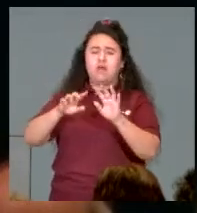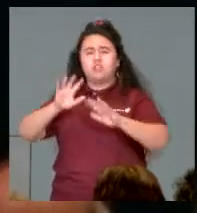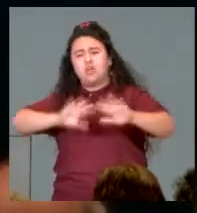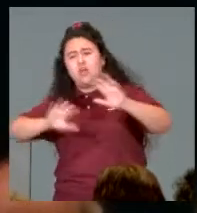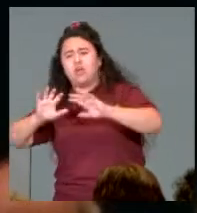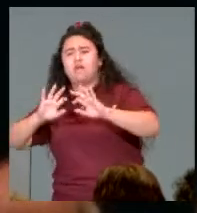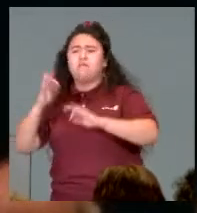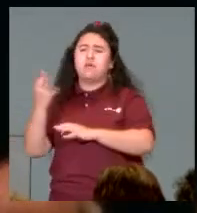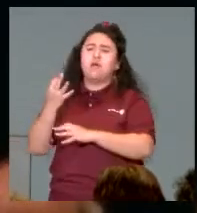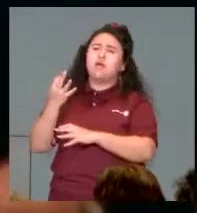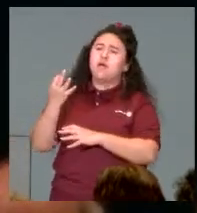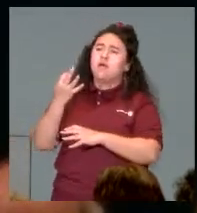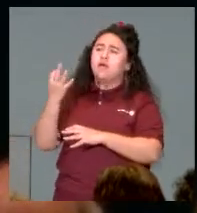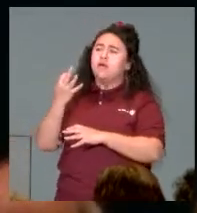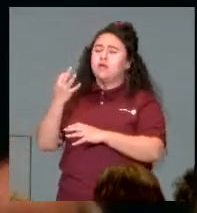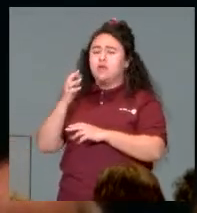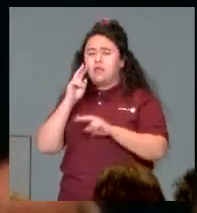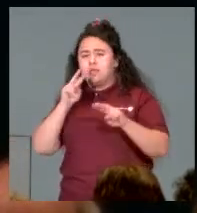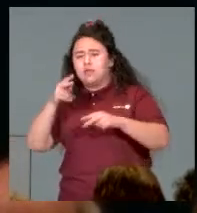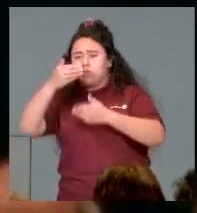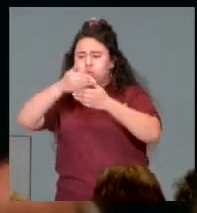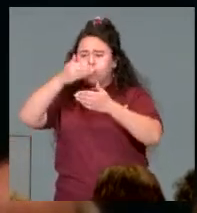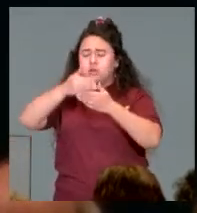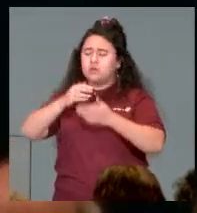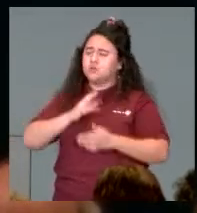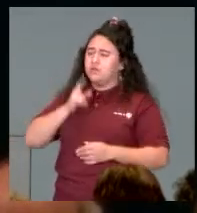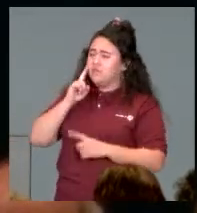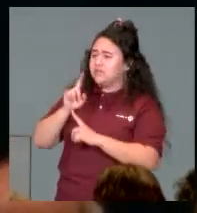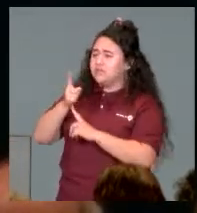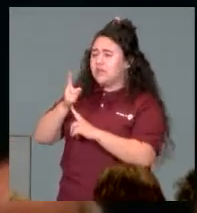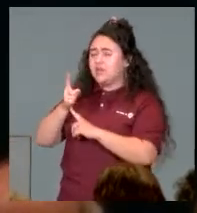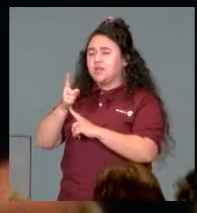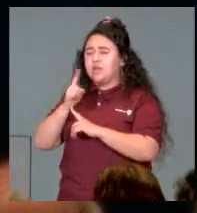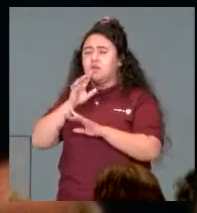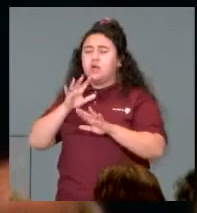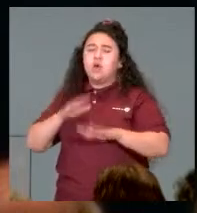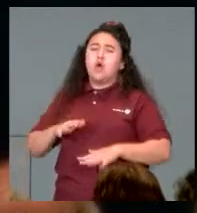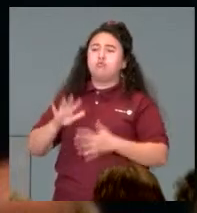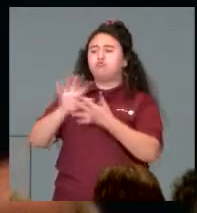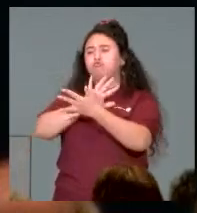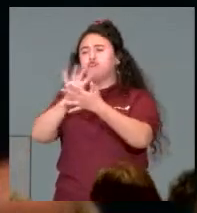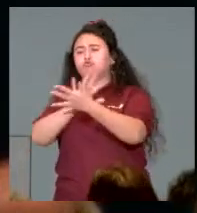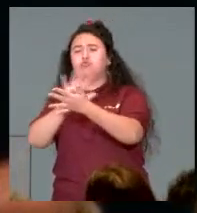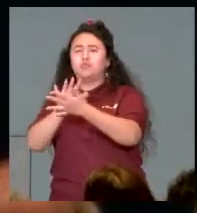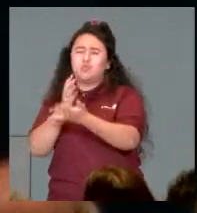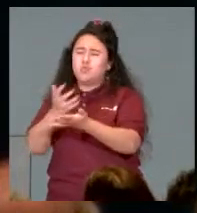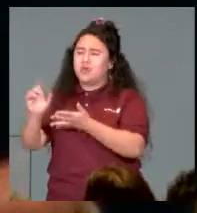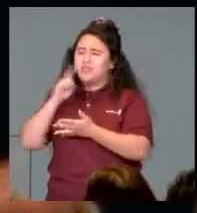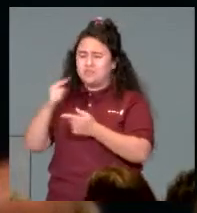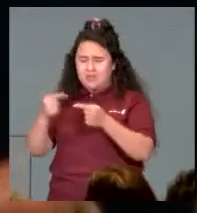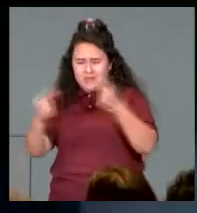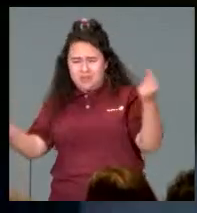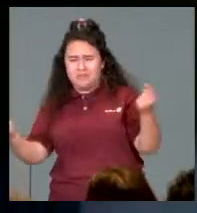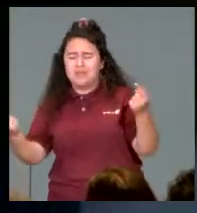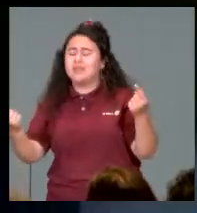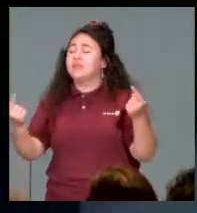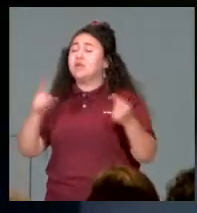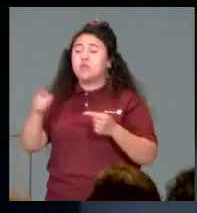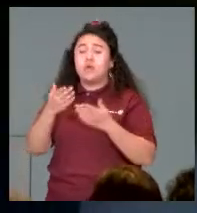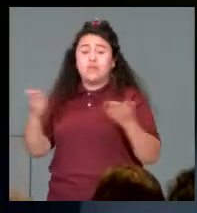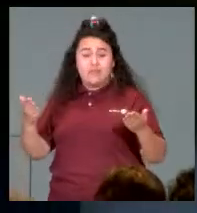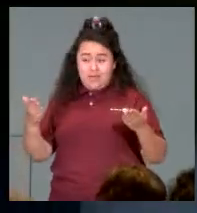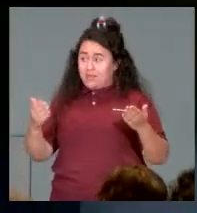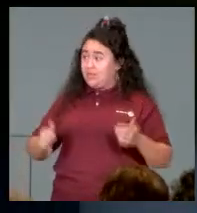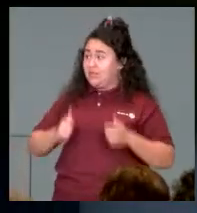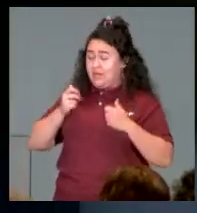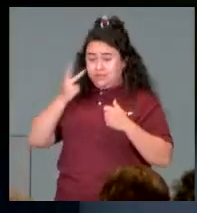window. Shit, it's cool to panic for a second. Composure is wasted on your worst enemies. People are marked on that sidewalk. You're the only thing life-size.